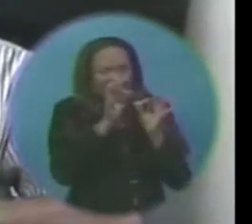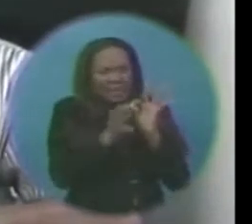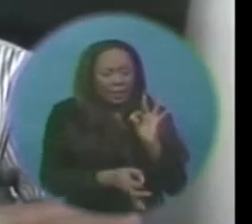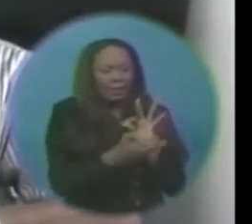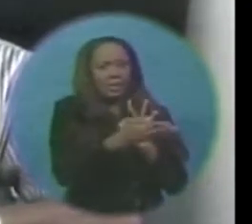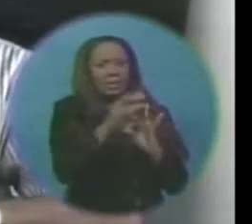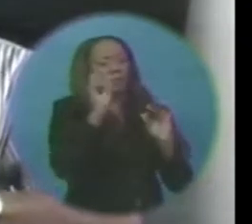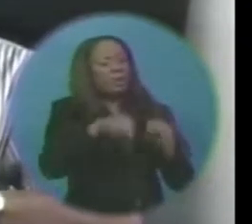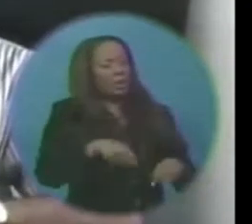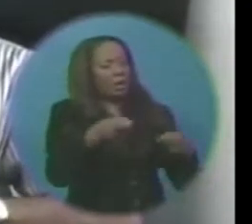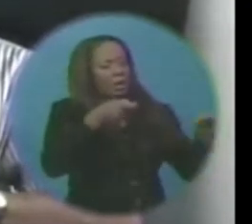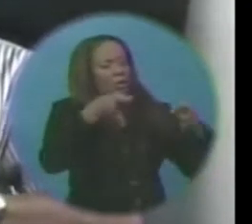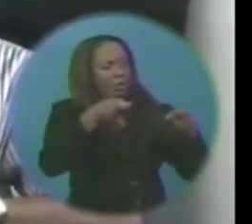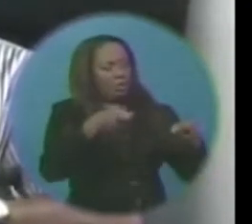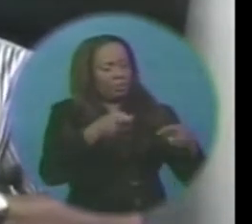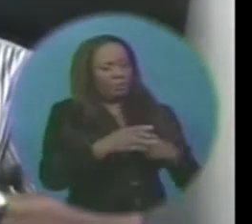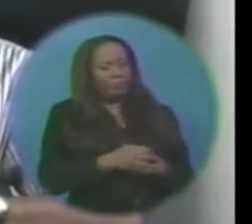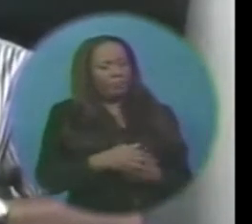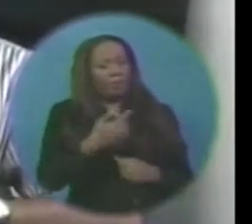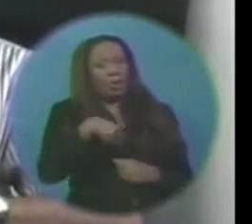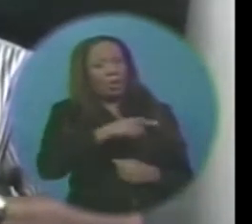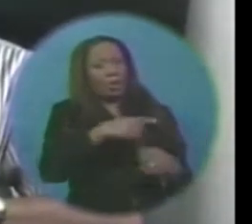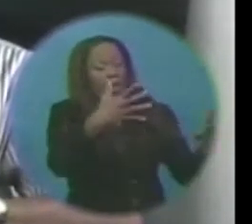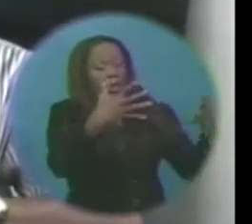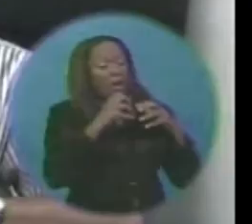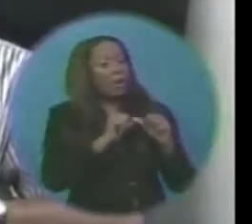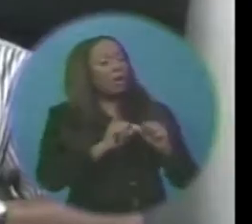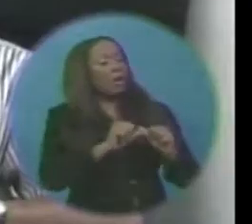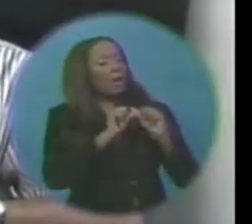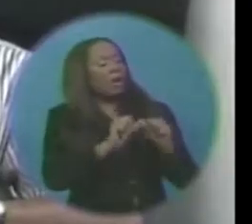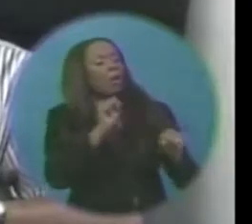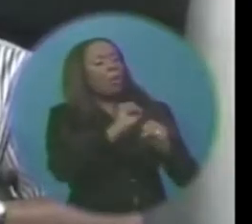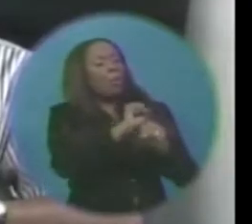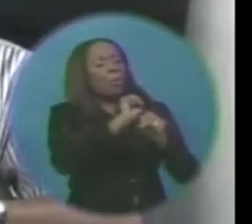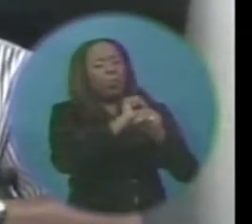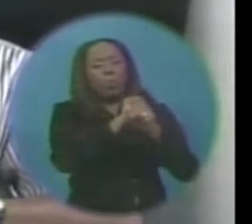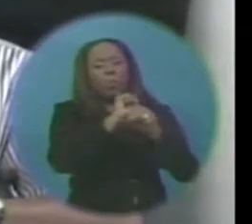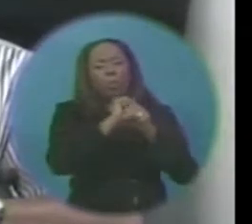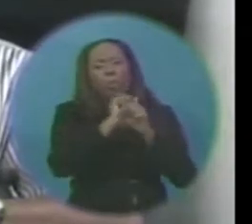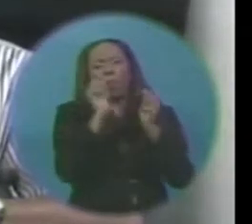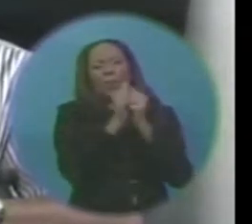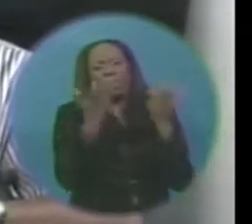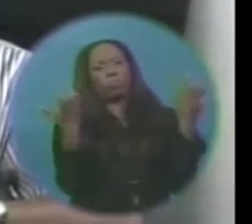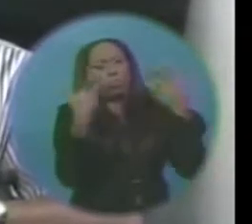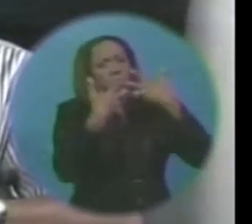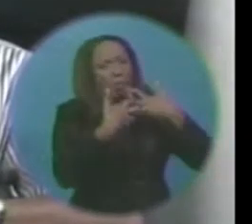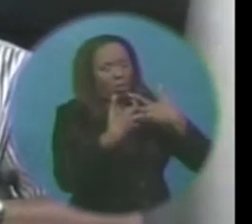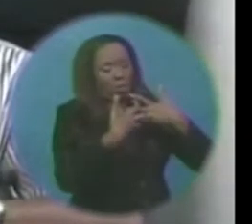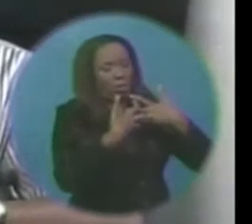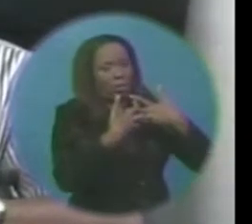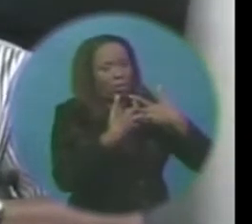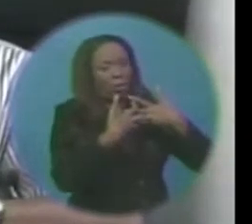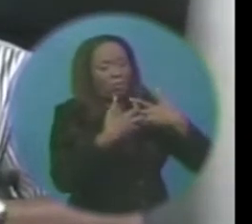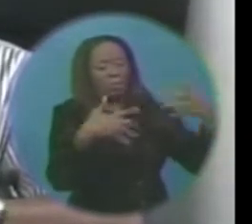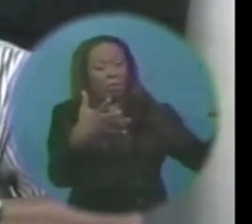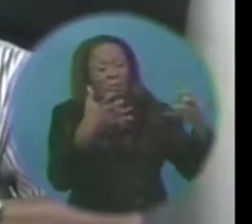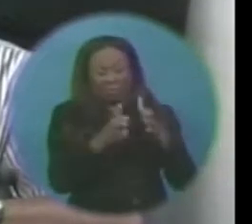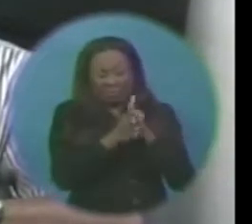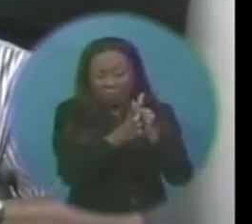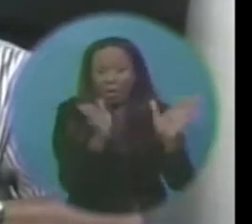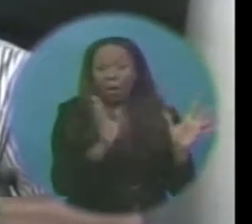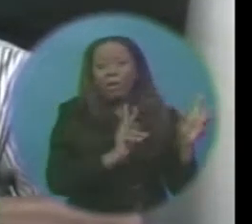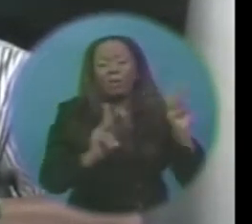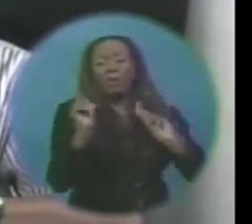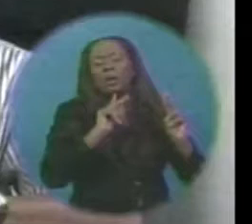can take. We will continue to work with all our partners to make sure that the public remains